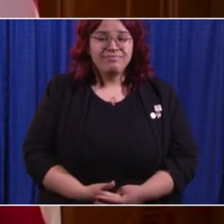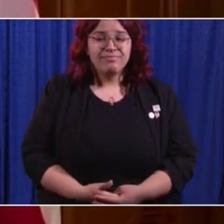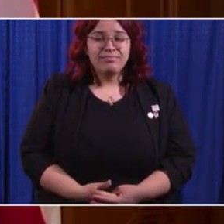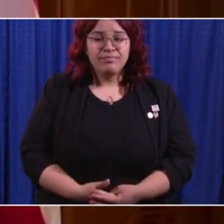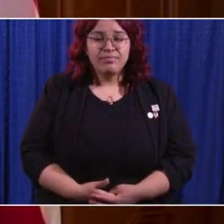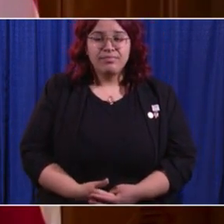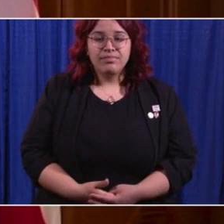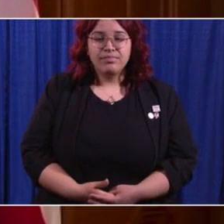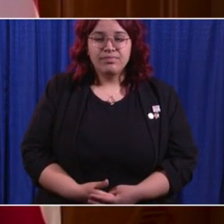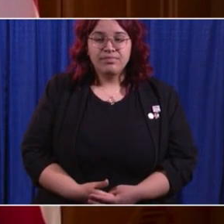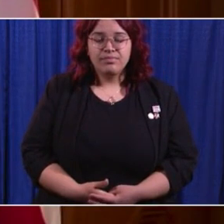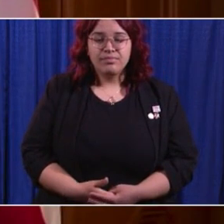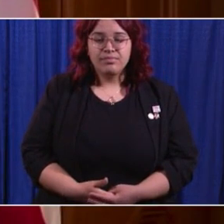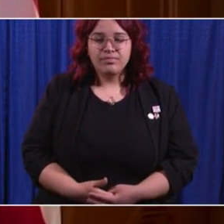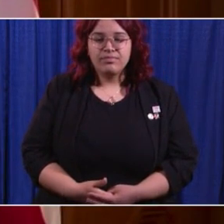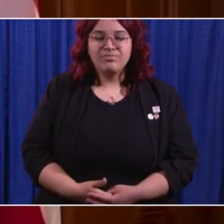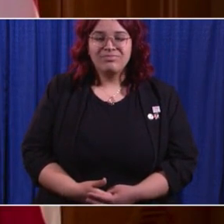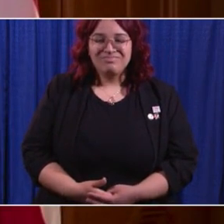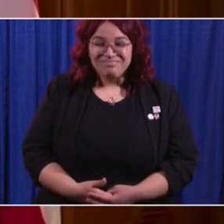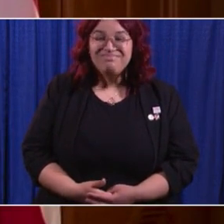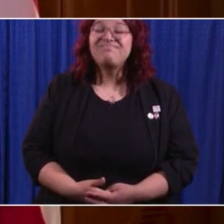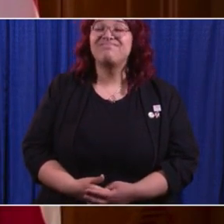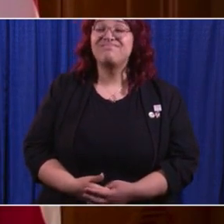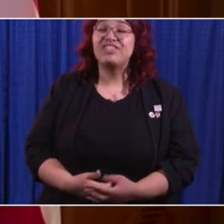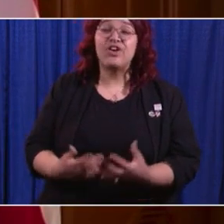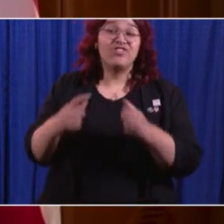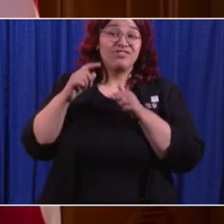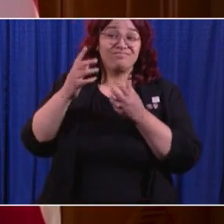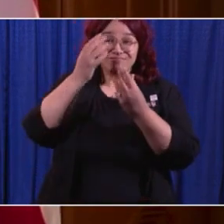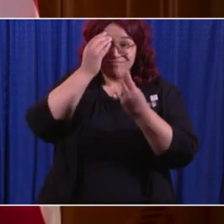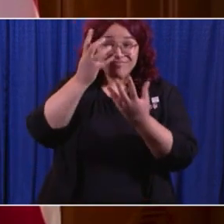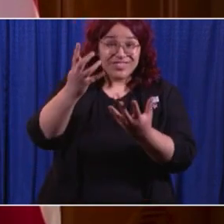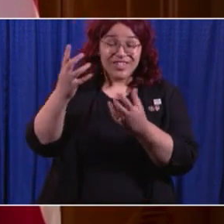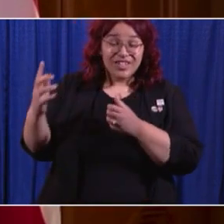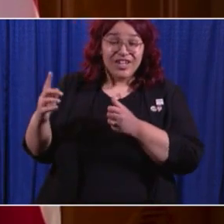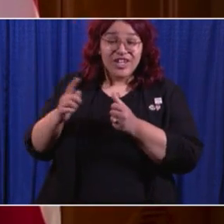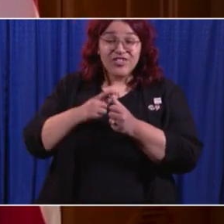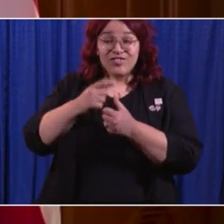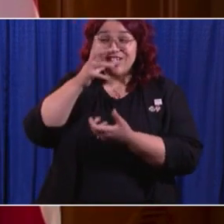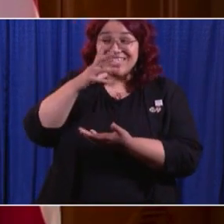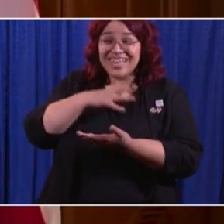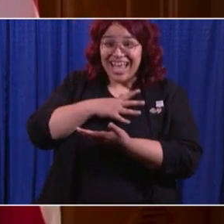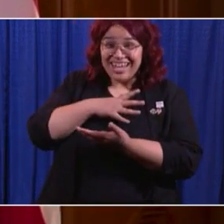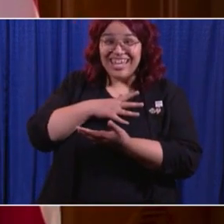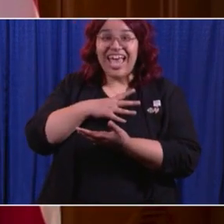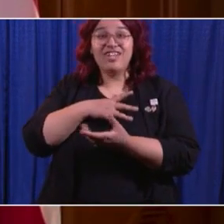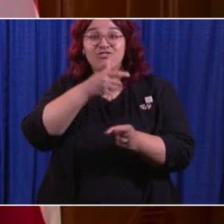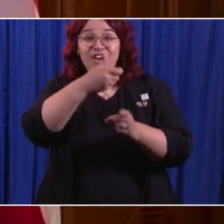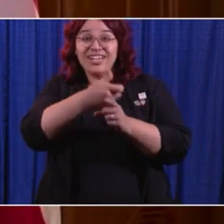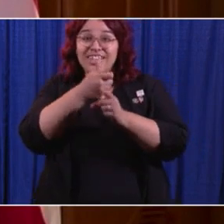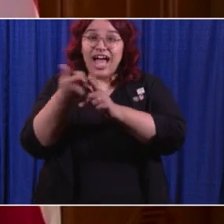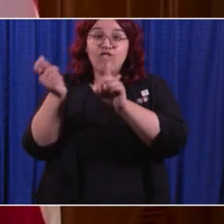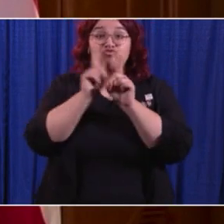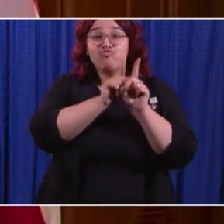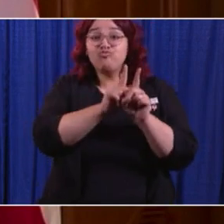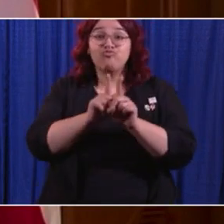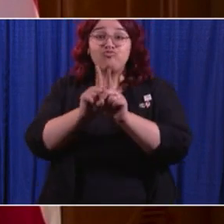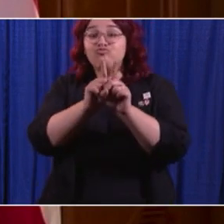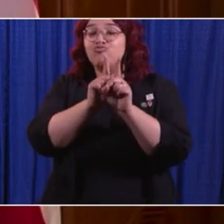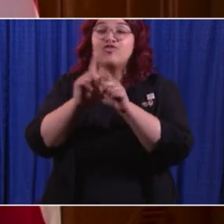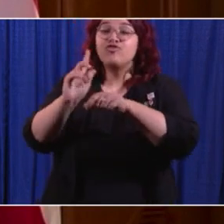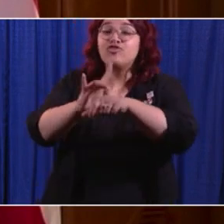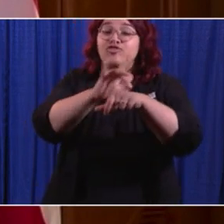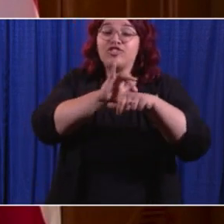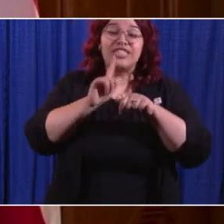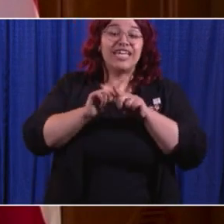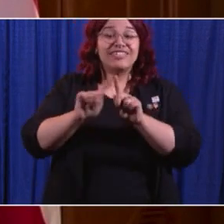Governor, it was nice to see the First Lady supporting you and supporting our community and our state. Tell